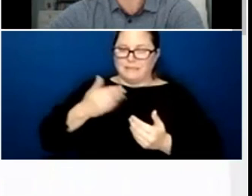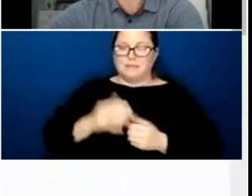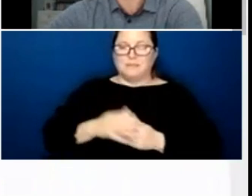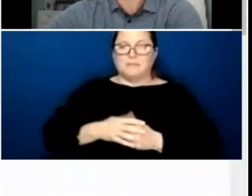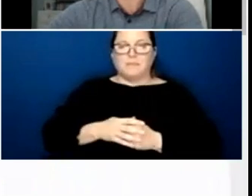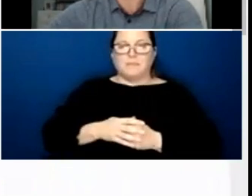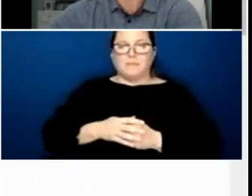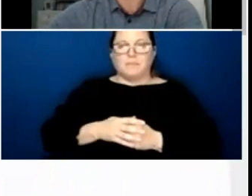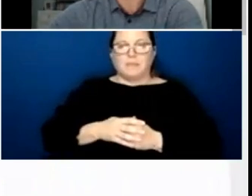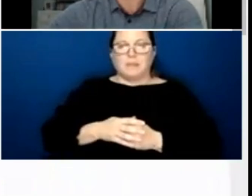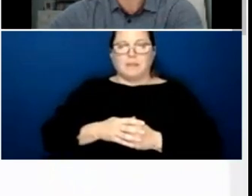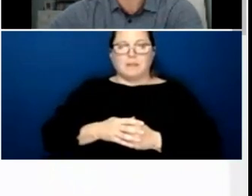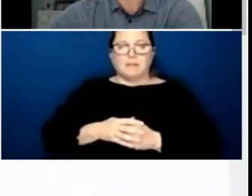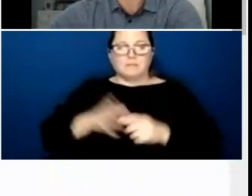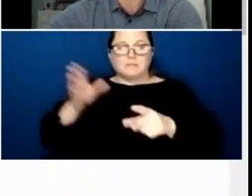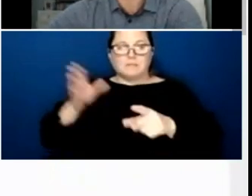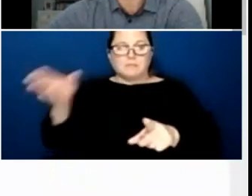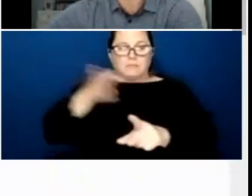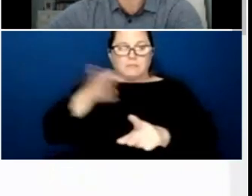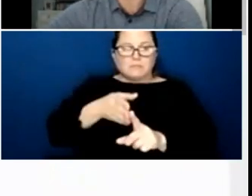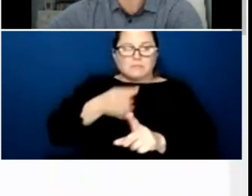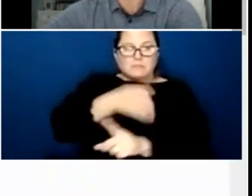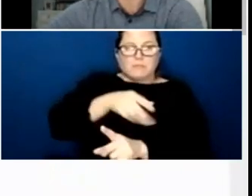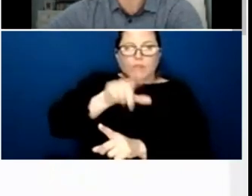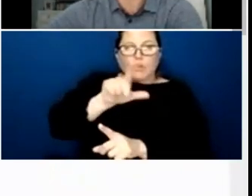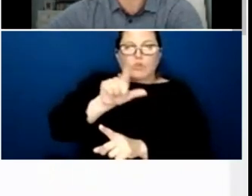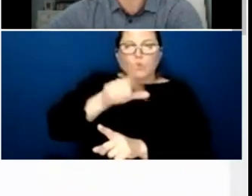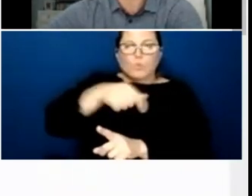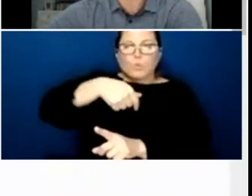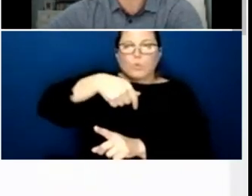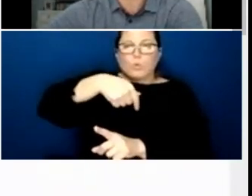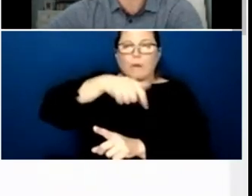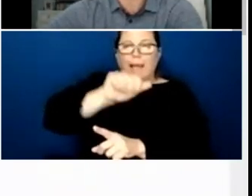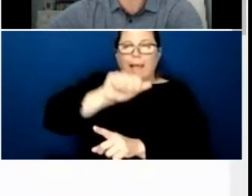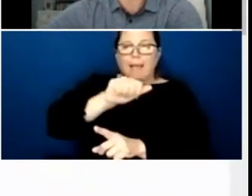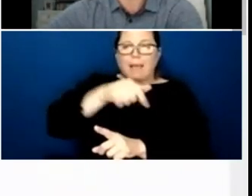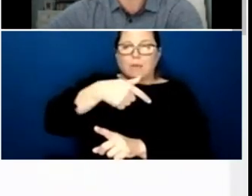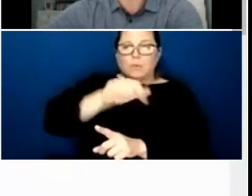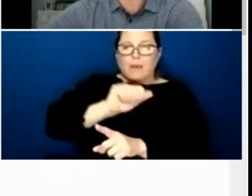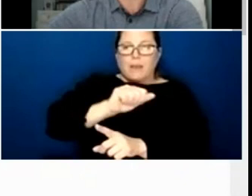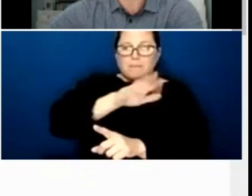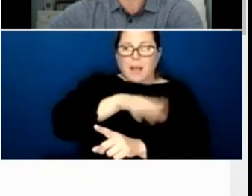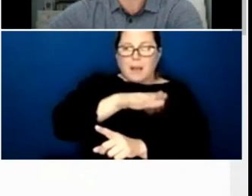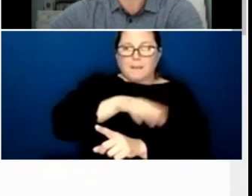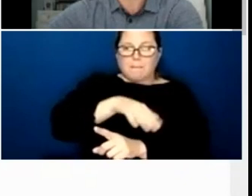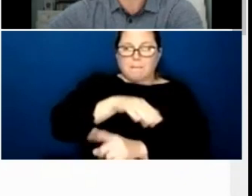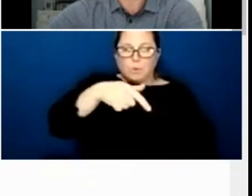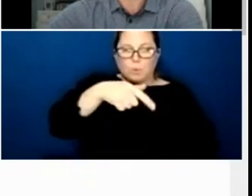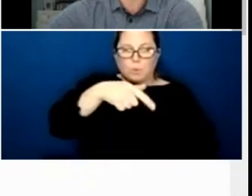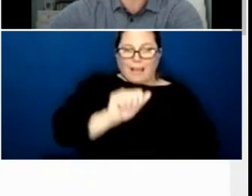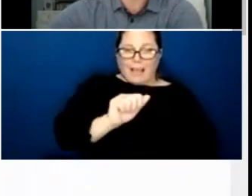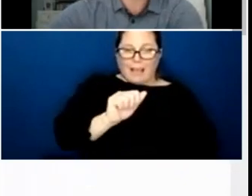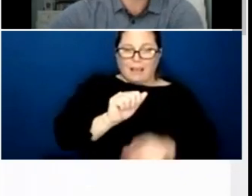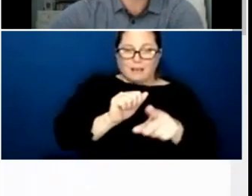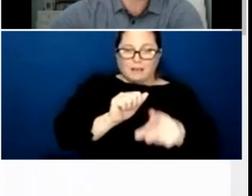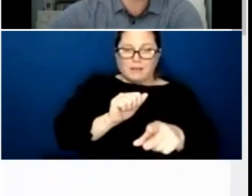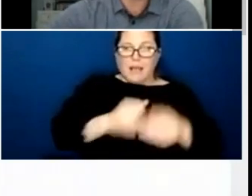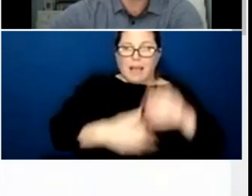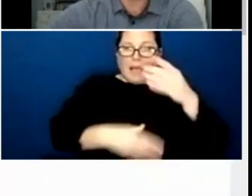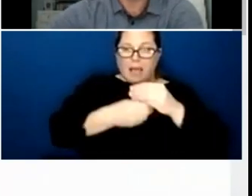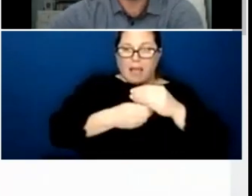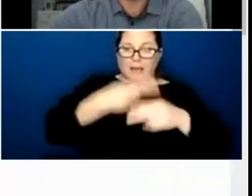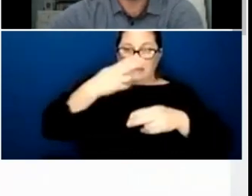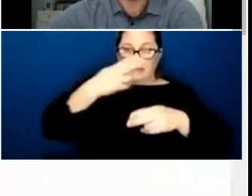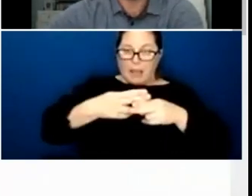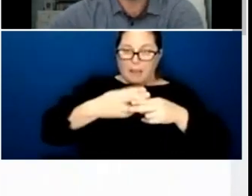go to the Q&A in Zoom, and I want you to start putting your questions for either one of our guests. Please put your name and your school